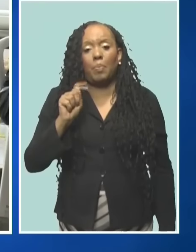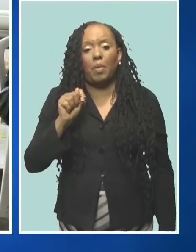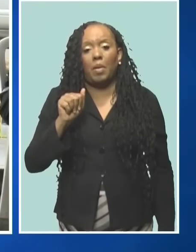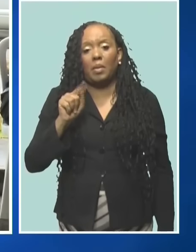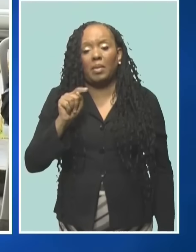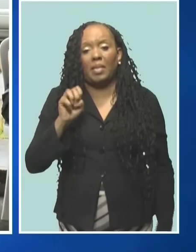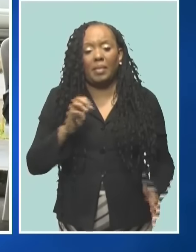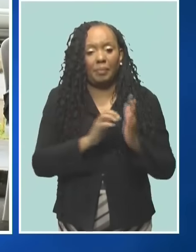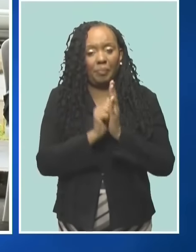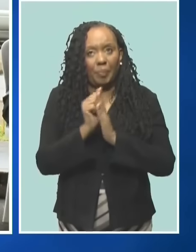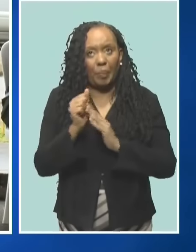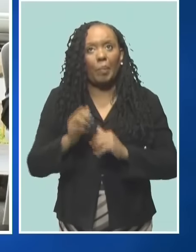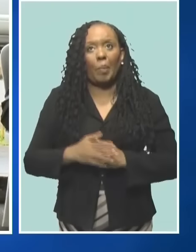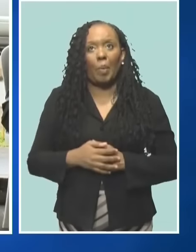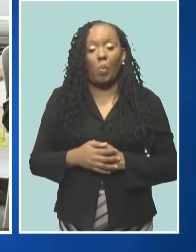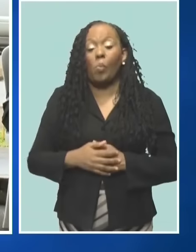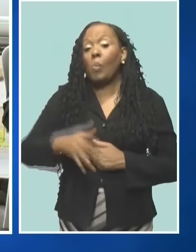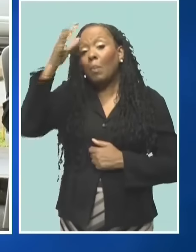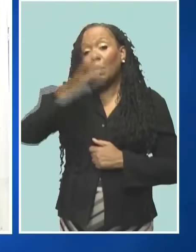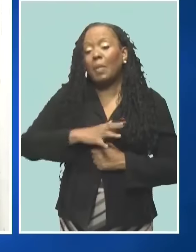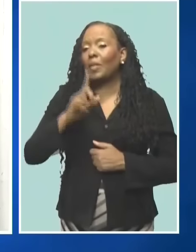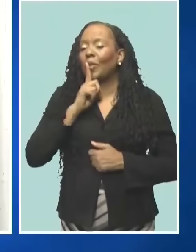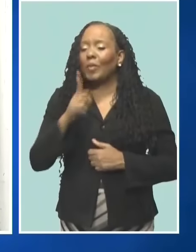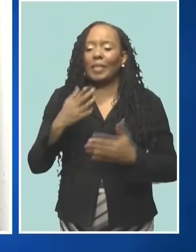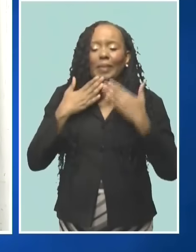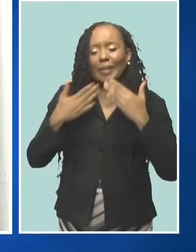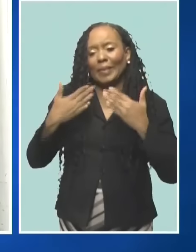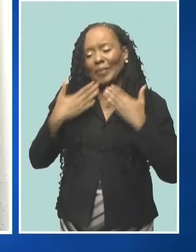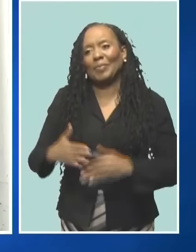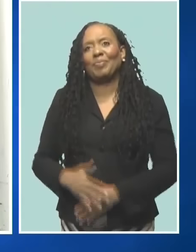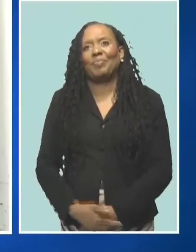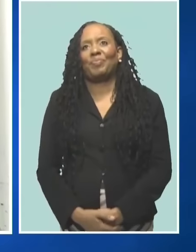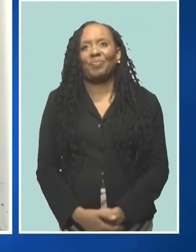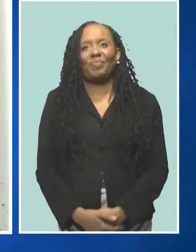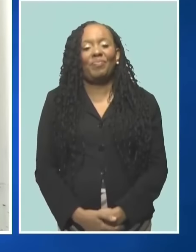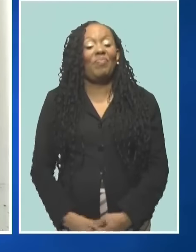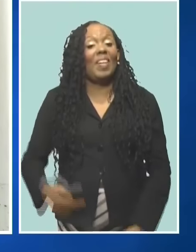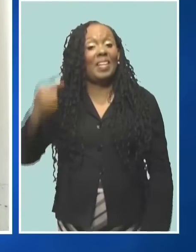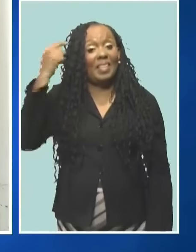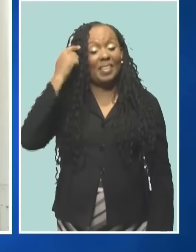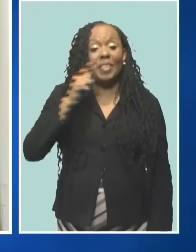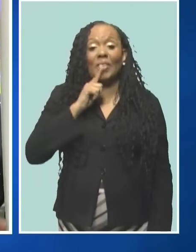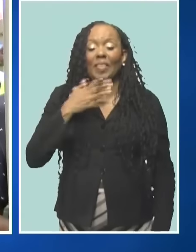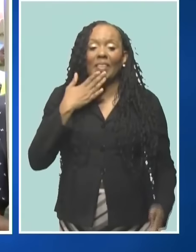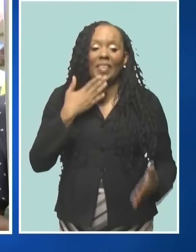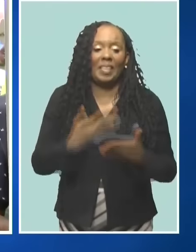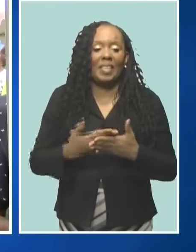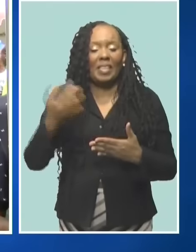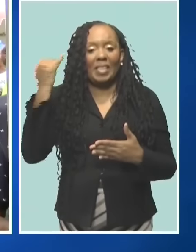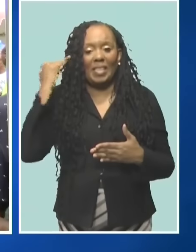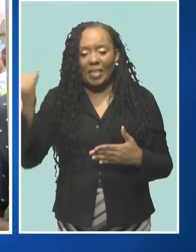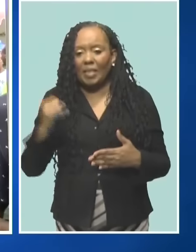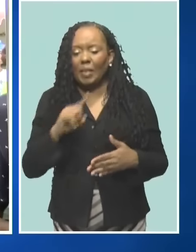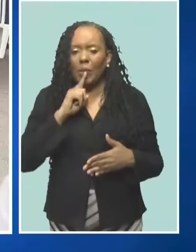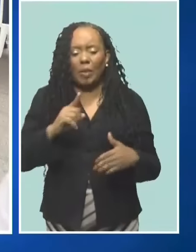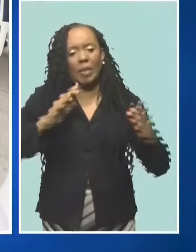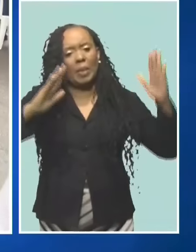expressed gratitude for the initiative. I think it's a very good initiative, and I sincerely